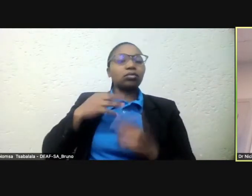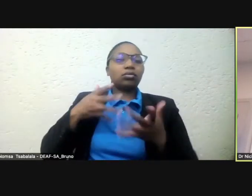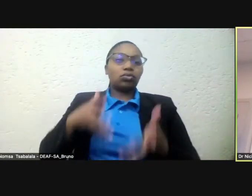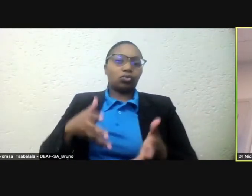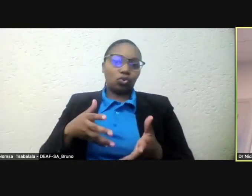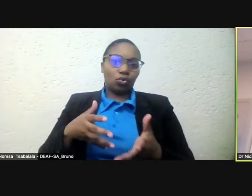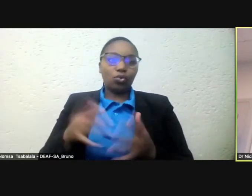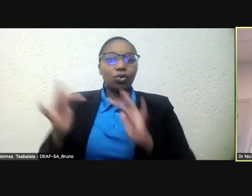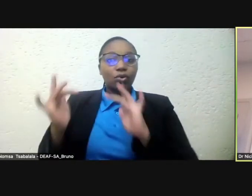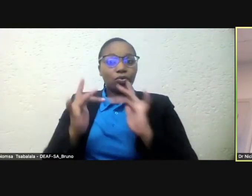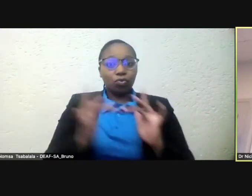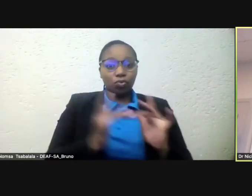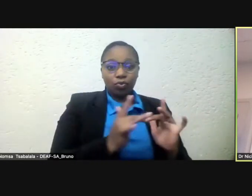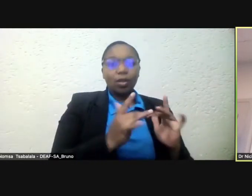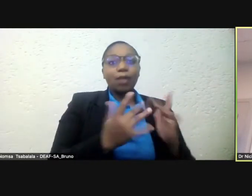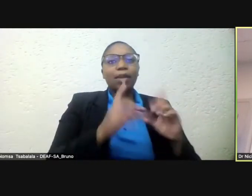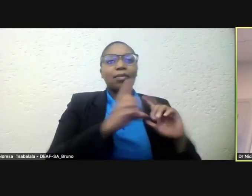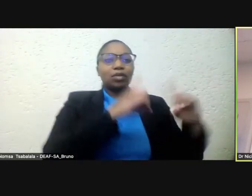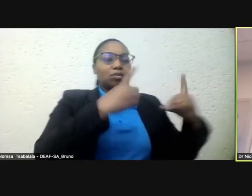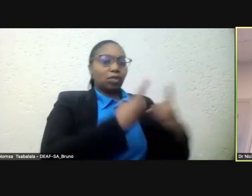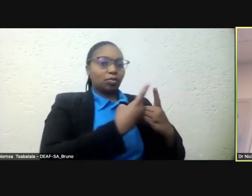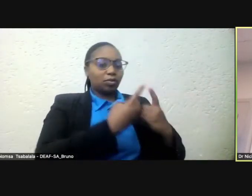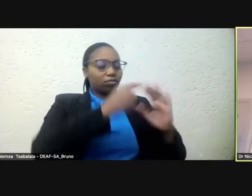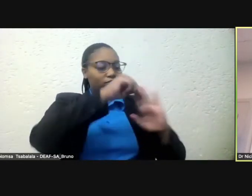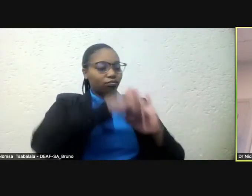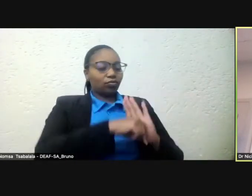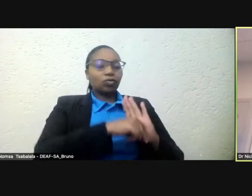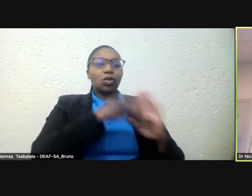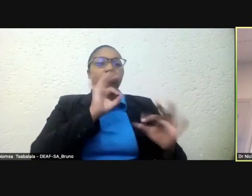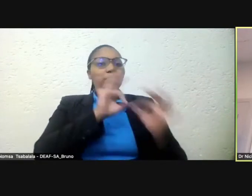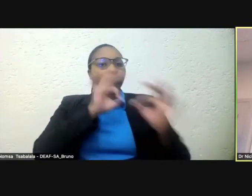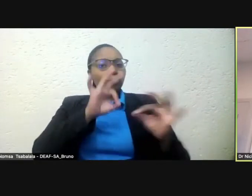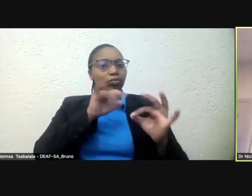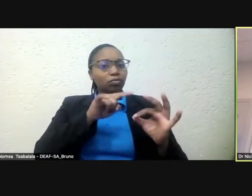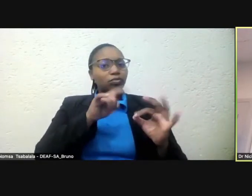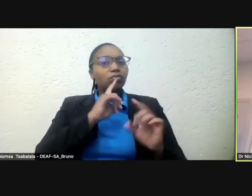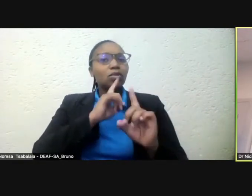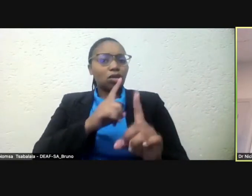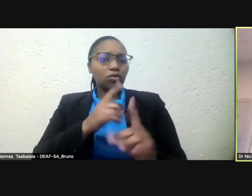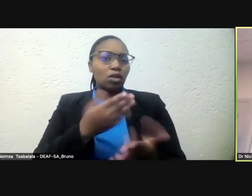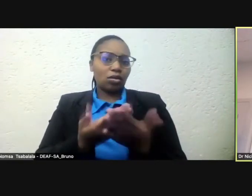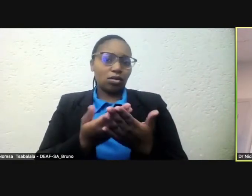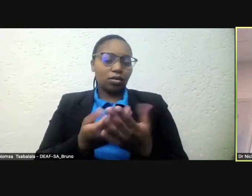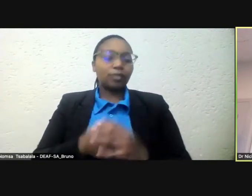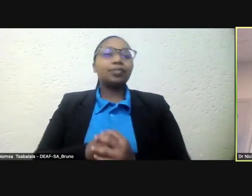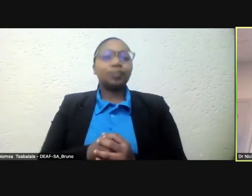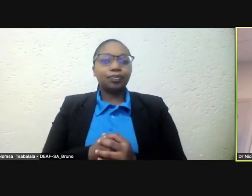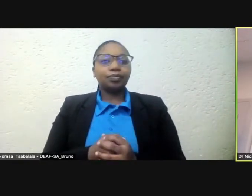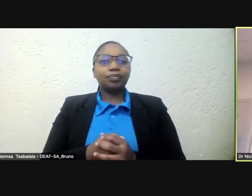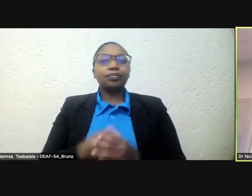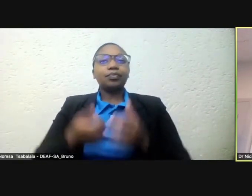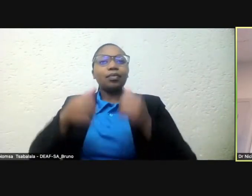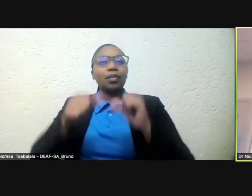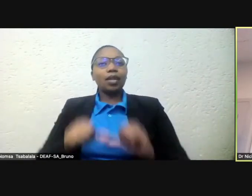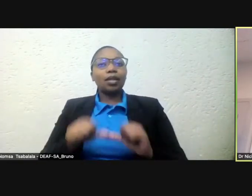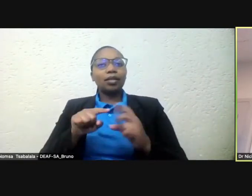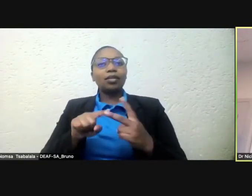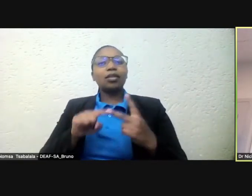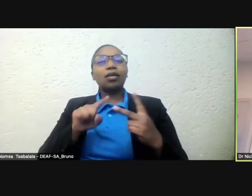contact the department, we can give them a more specific and definitive answer. As far as the question